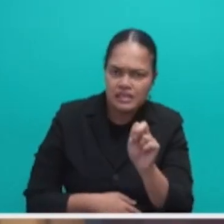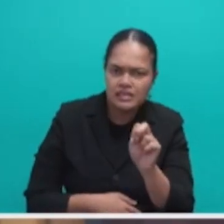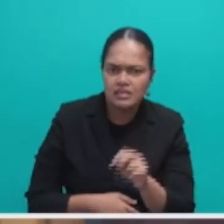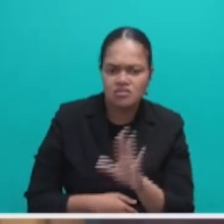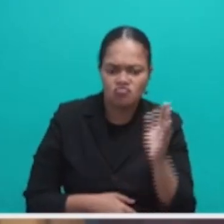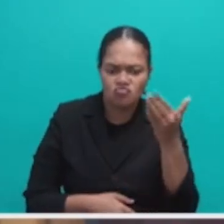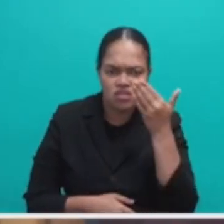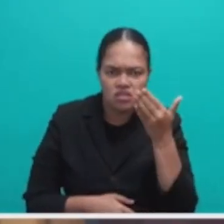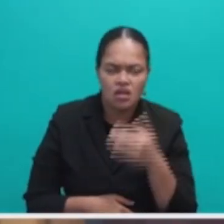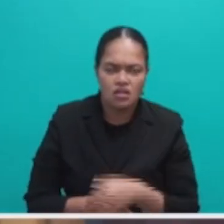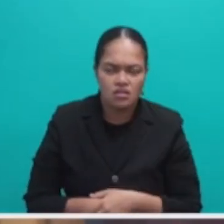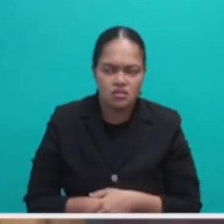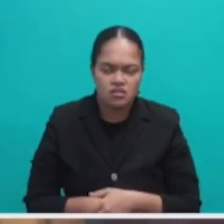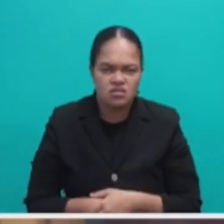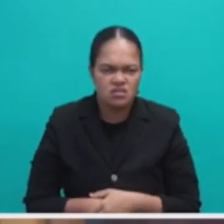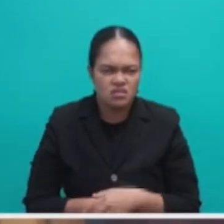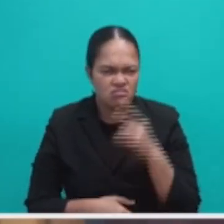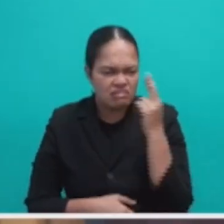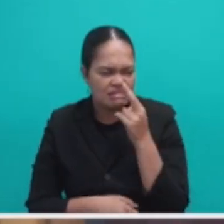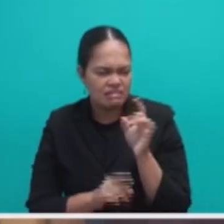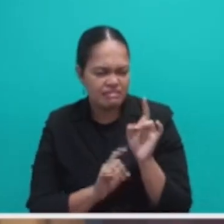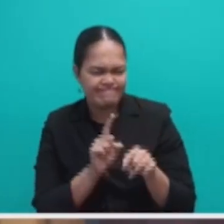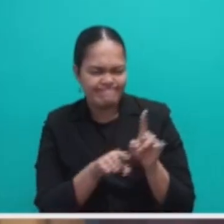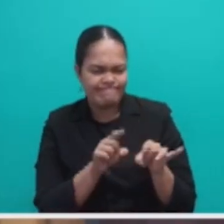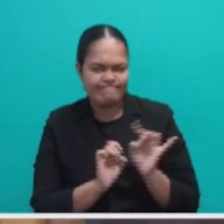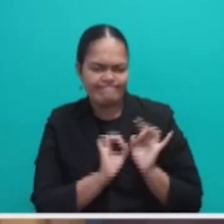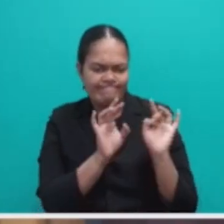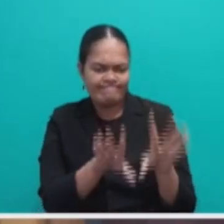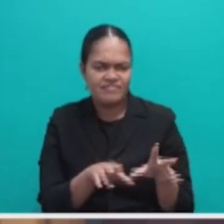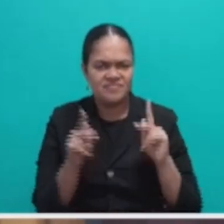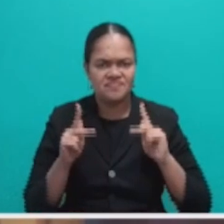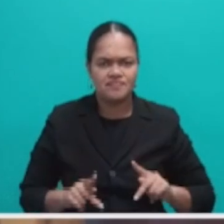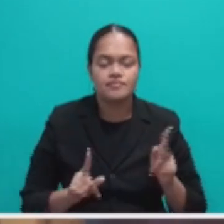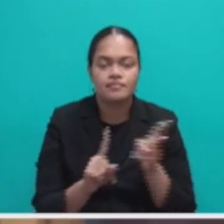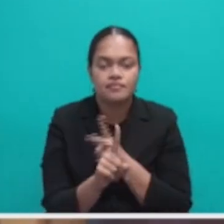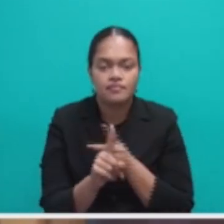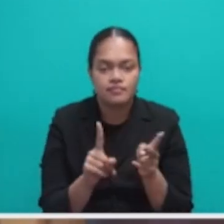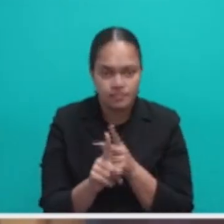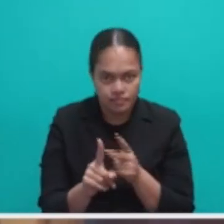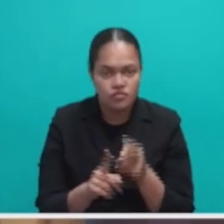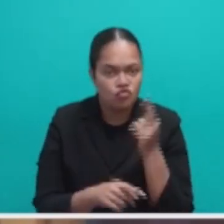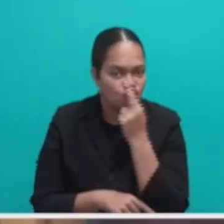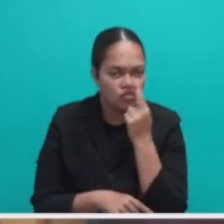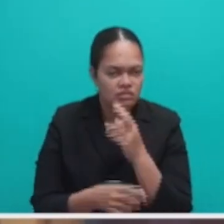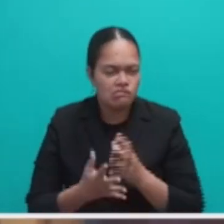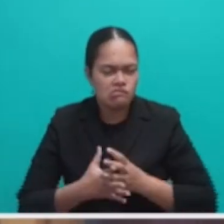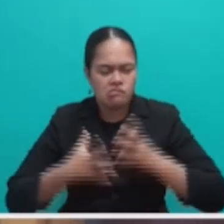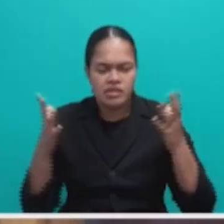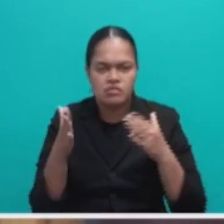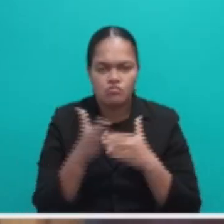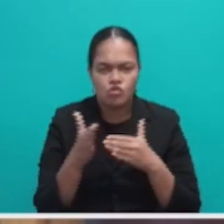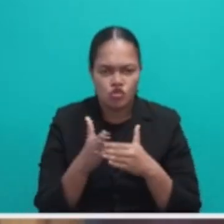the result of racial hatred when it manifests into physical violence. racial hatred is the biggest barrier